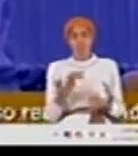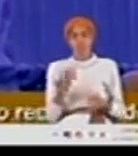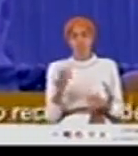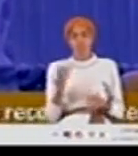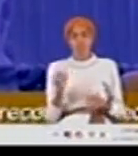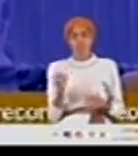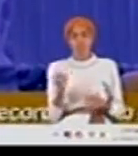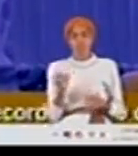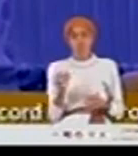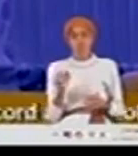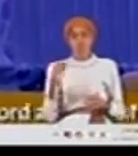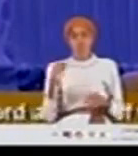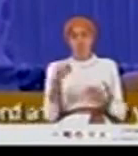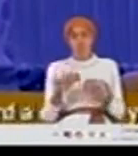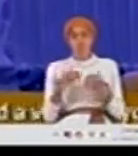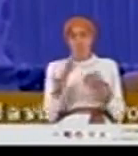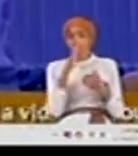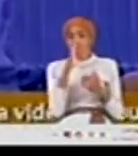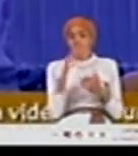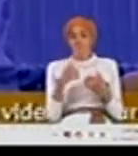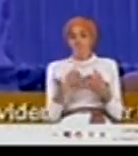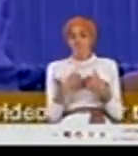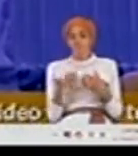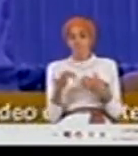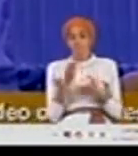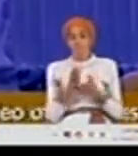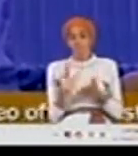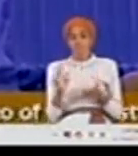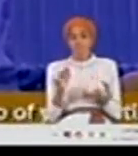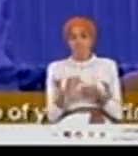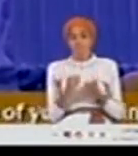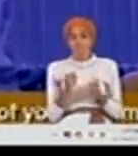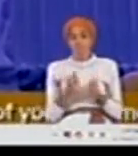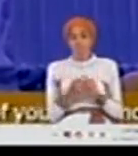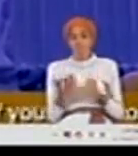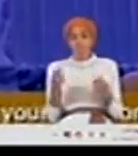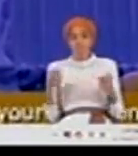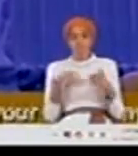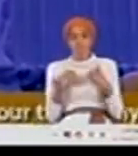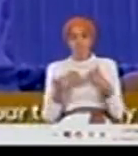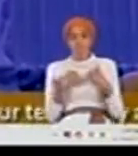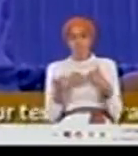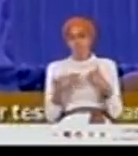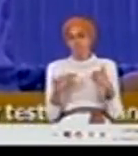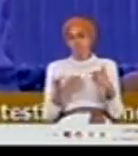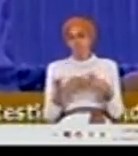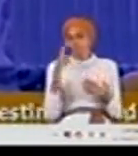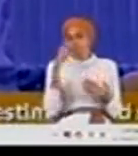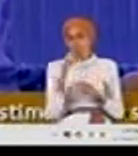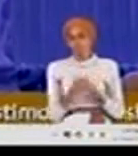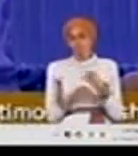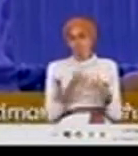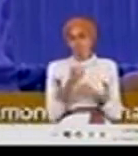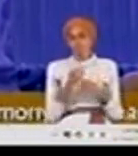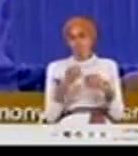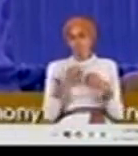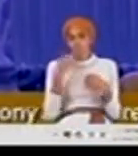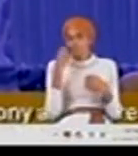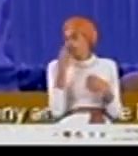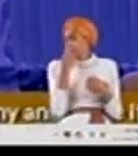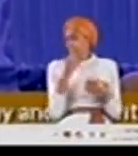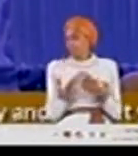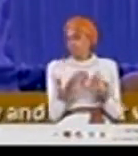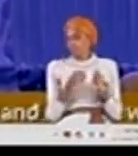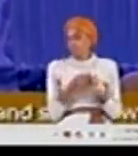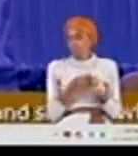She has been having some problem, heart pain for 1 year. He has been having high problem. He cannot see through the